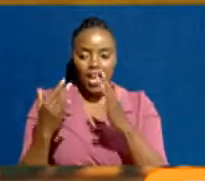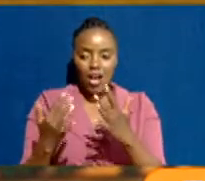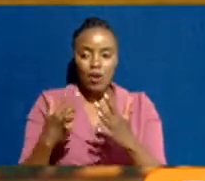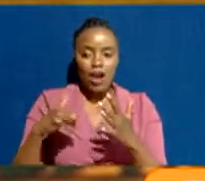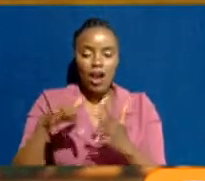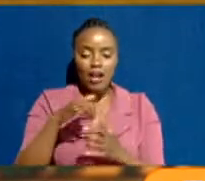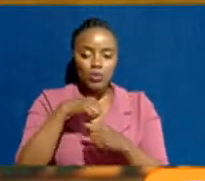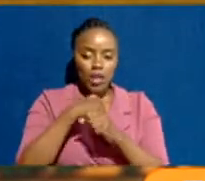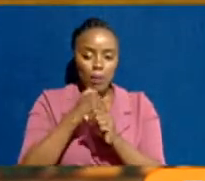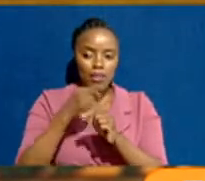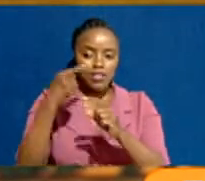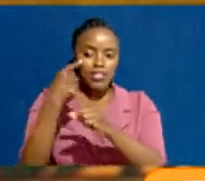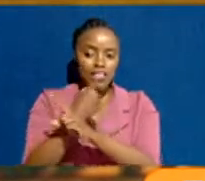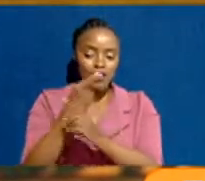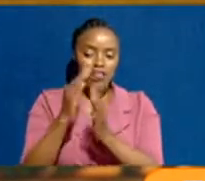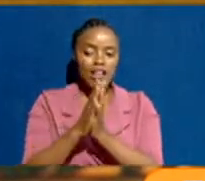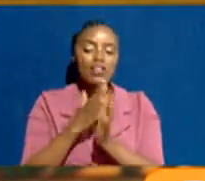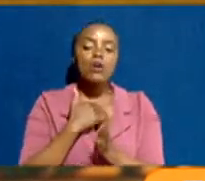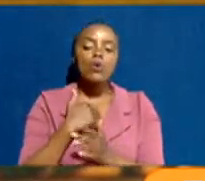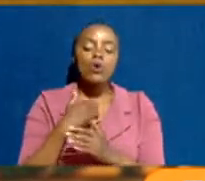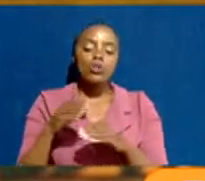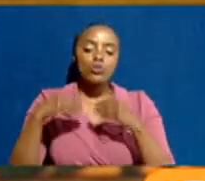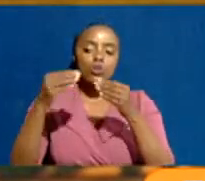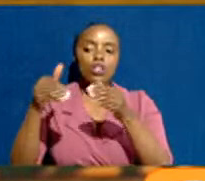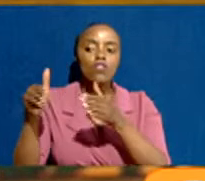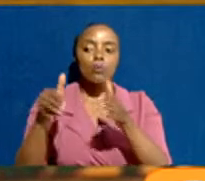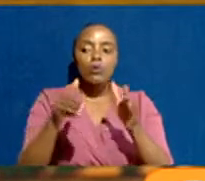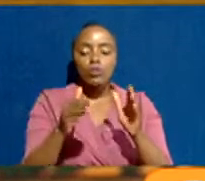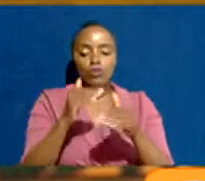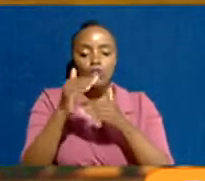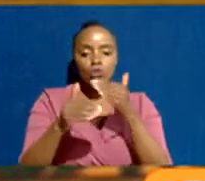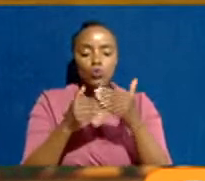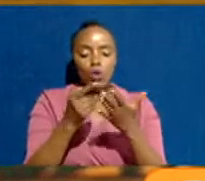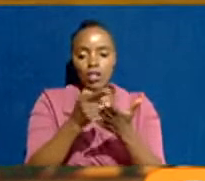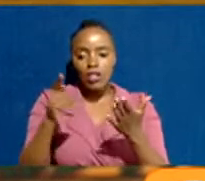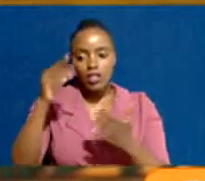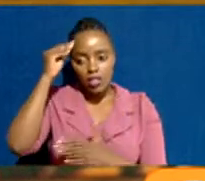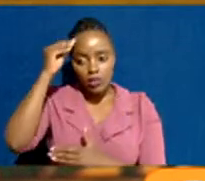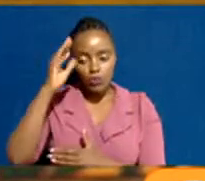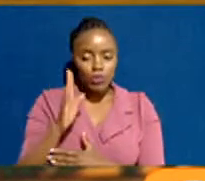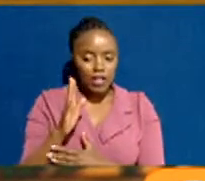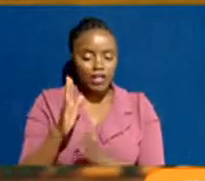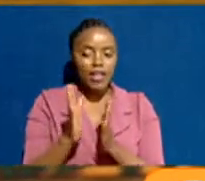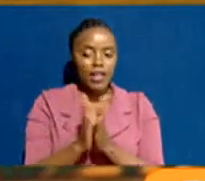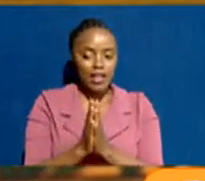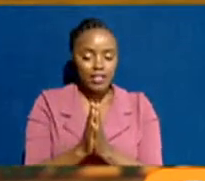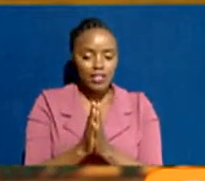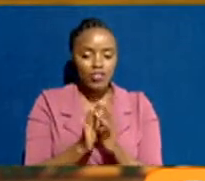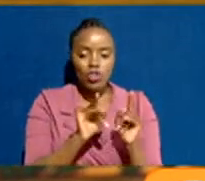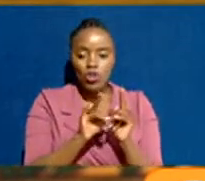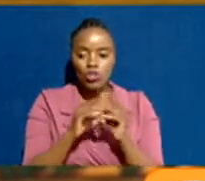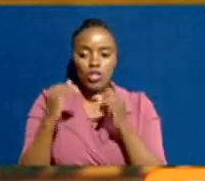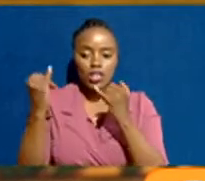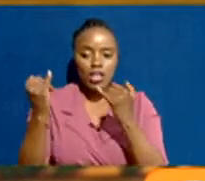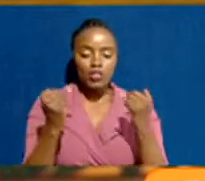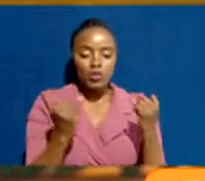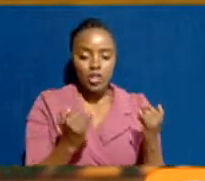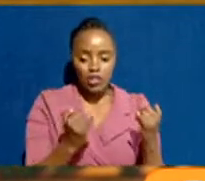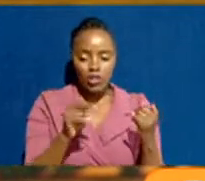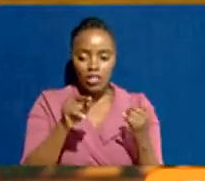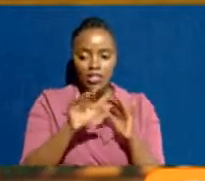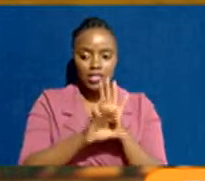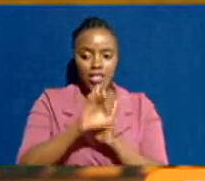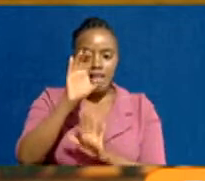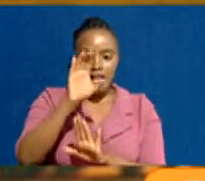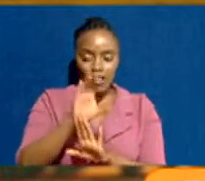are wired is different, and we want to give an opportunity to every learner. And the introduction of this